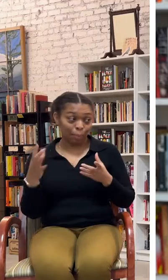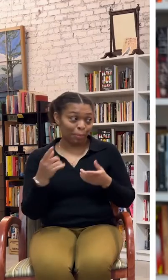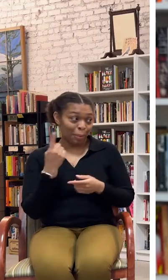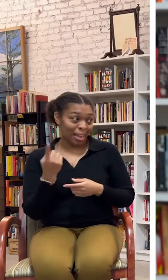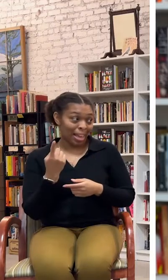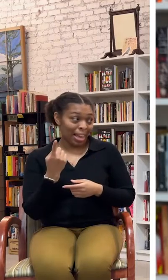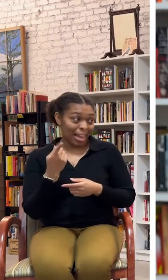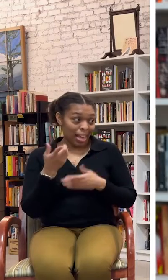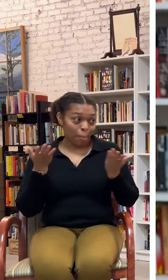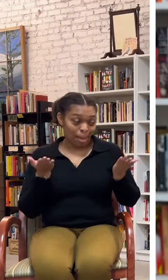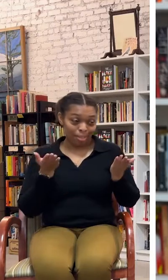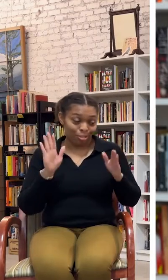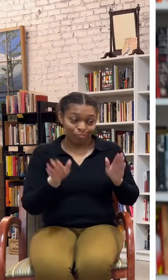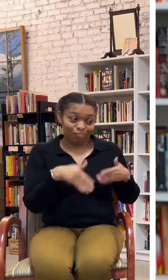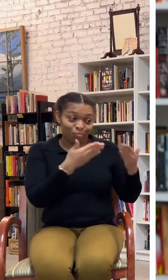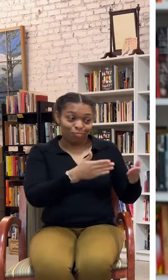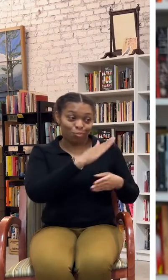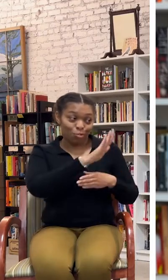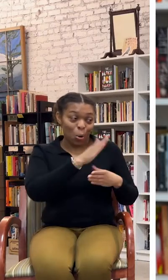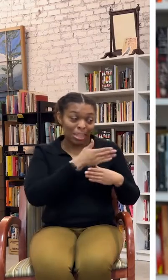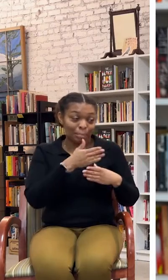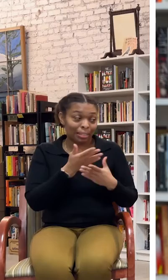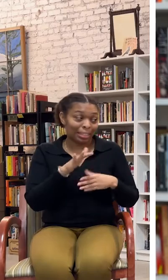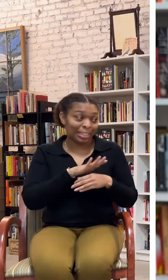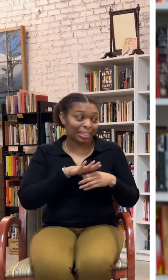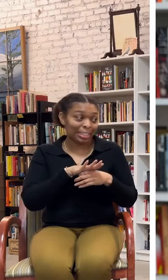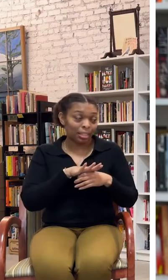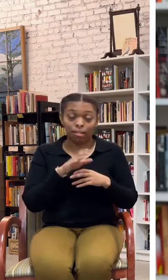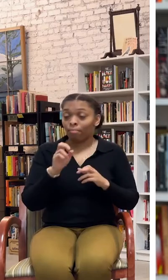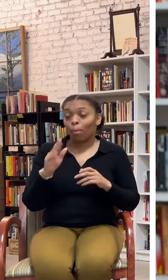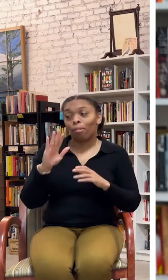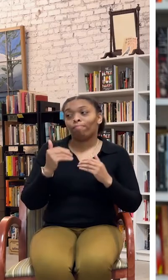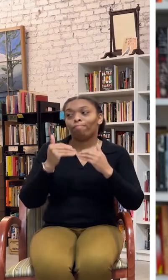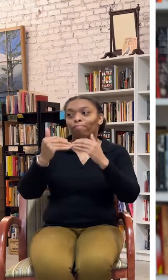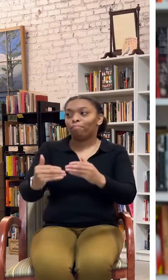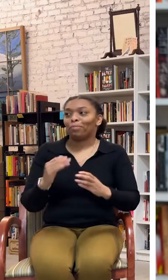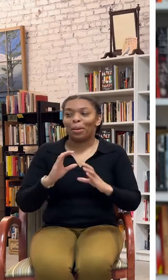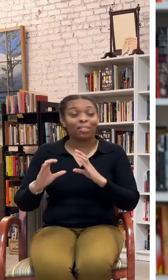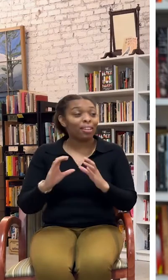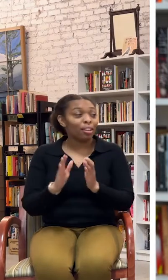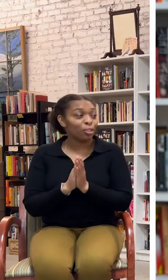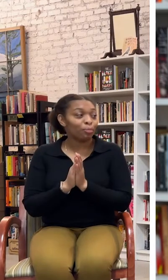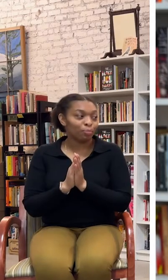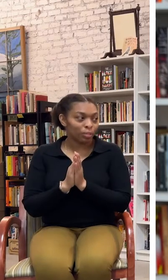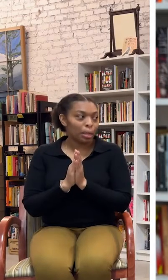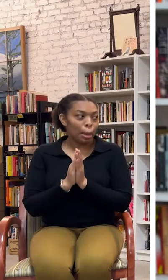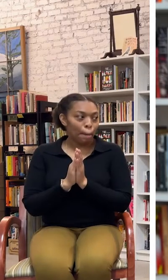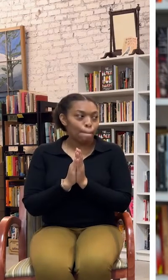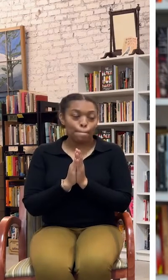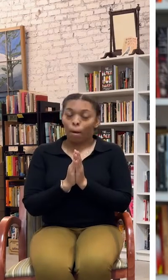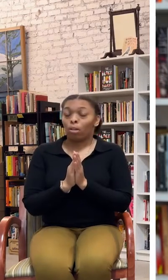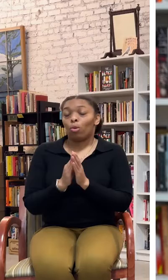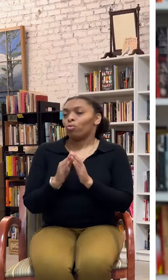This is me, John States. Yeah, so we're just gonna get into conversation. One thing I'll say too is just to give a little bit about the Black